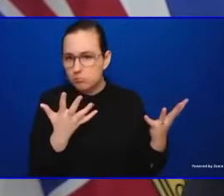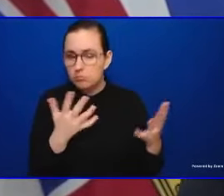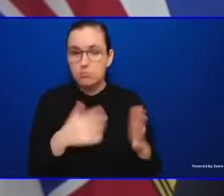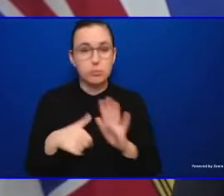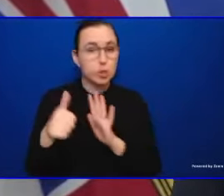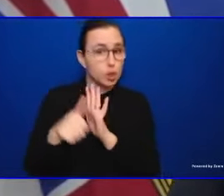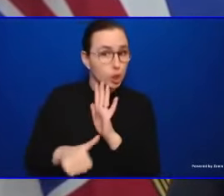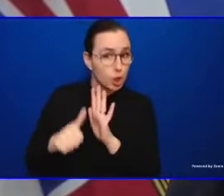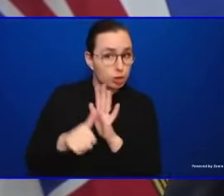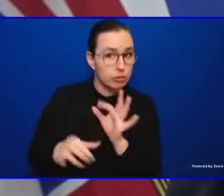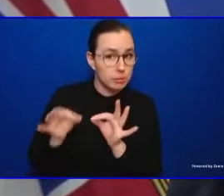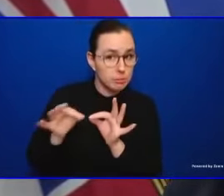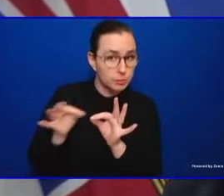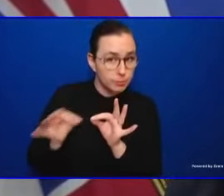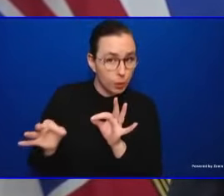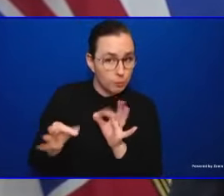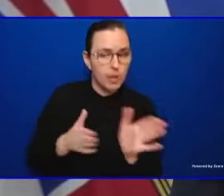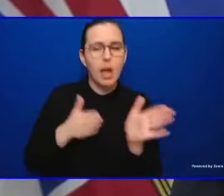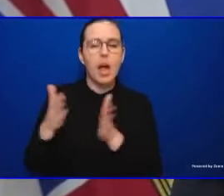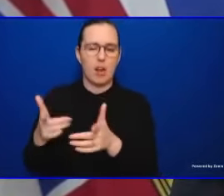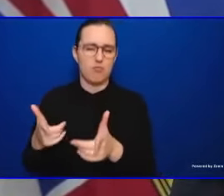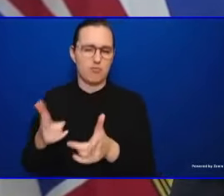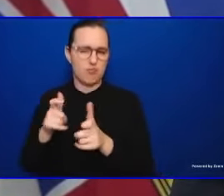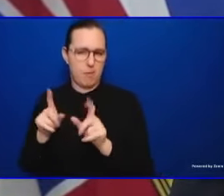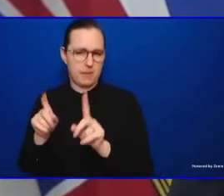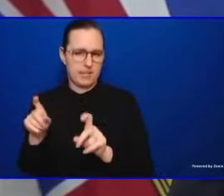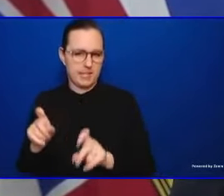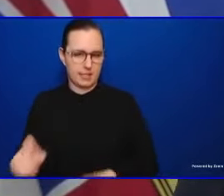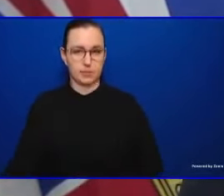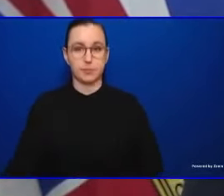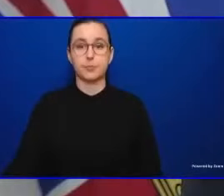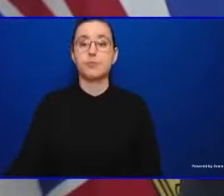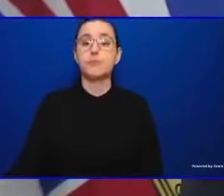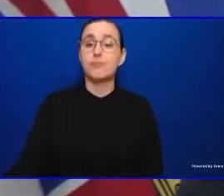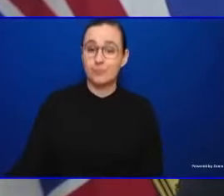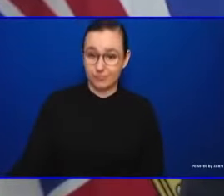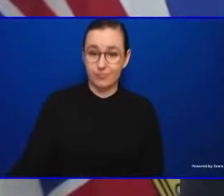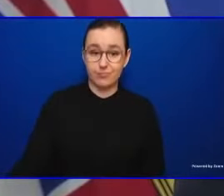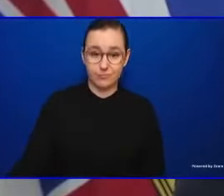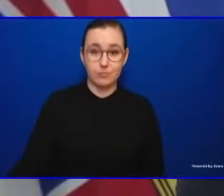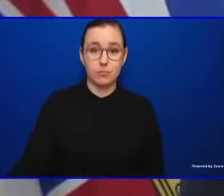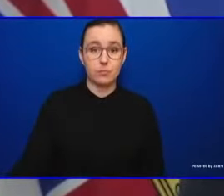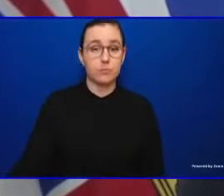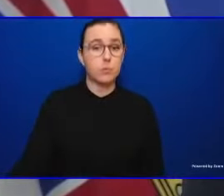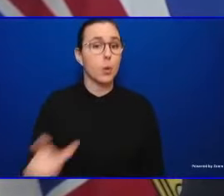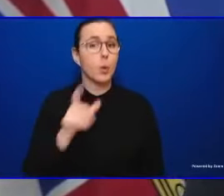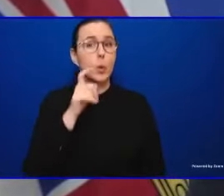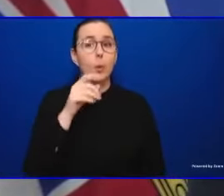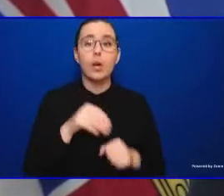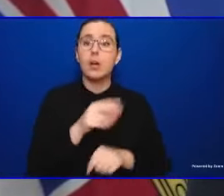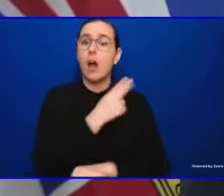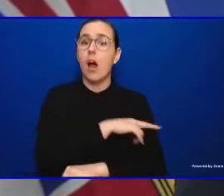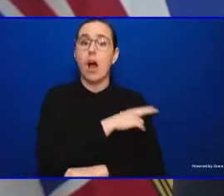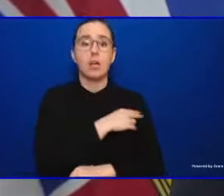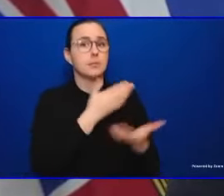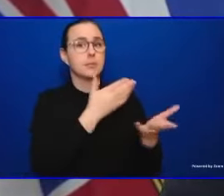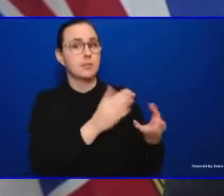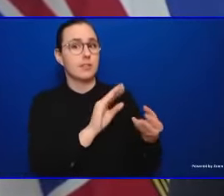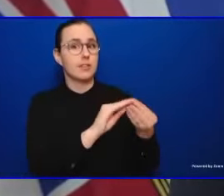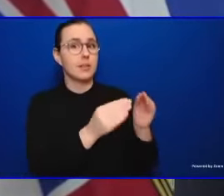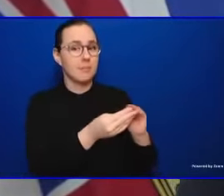to the number of people in our hospitals today, we have, as you know, as we've discussed before,